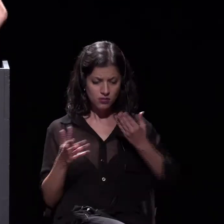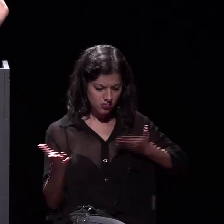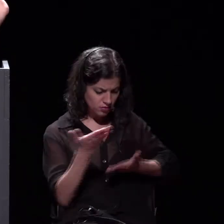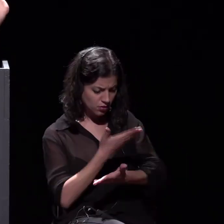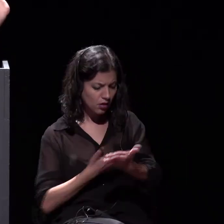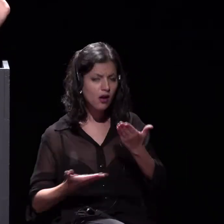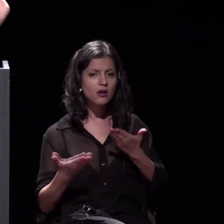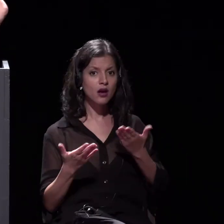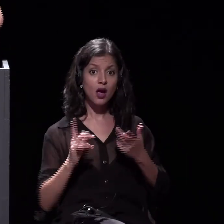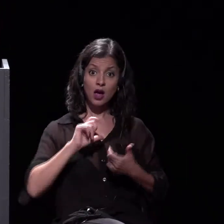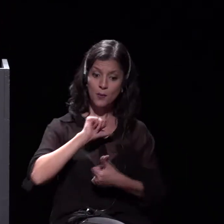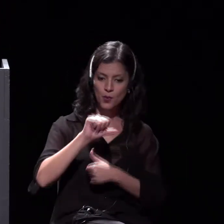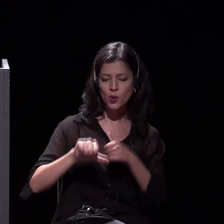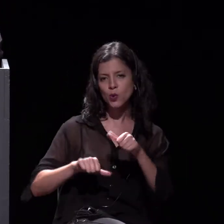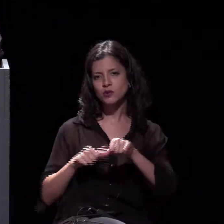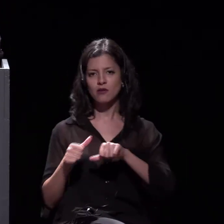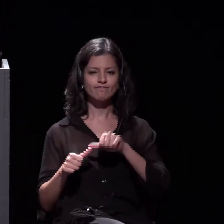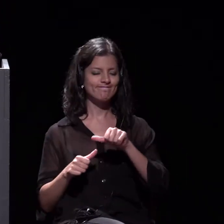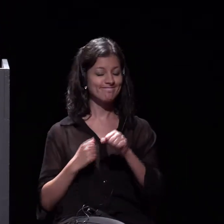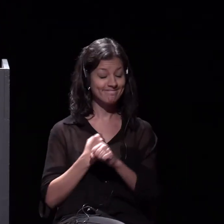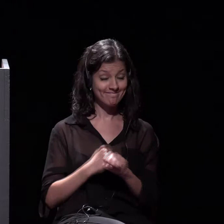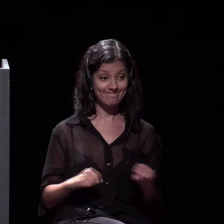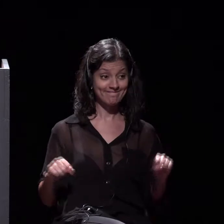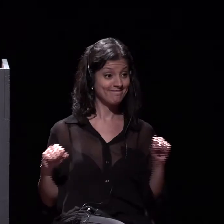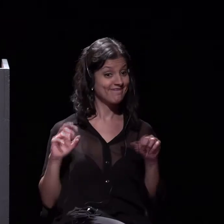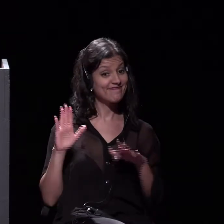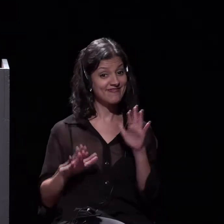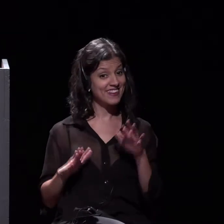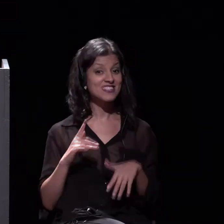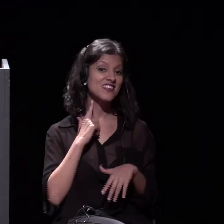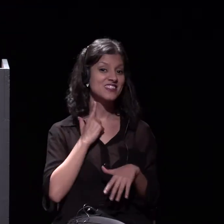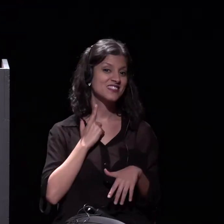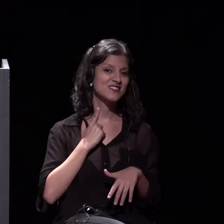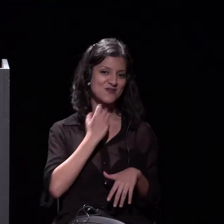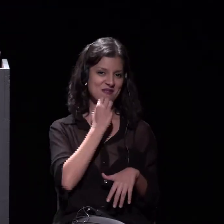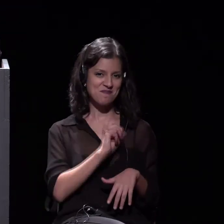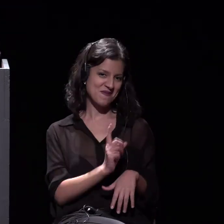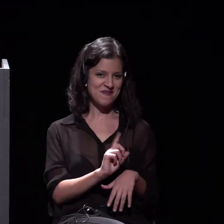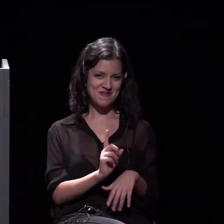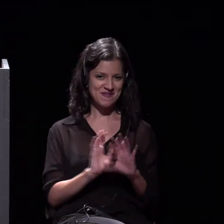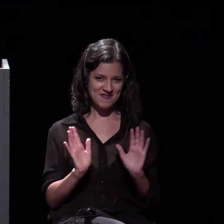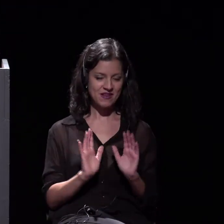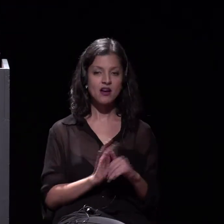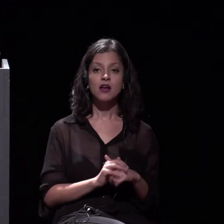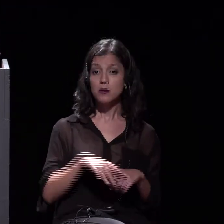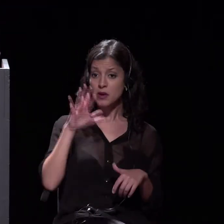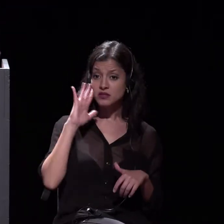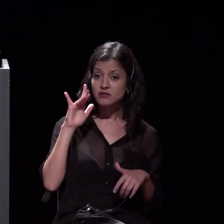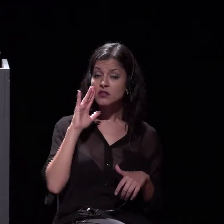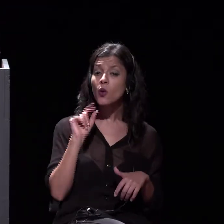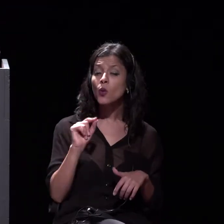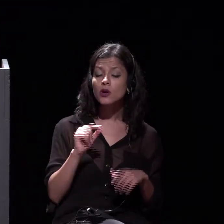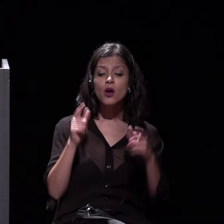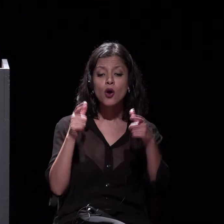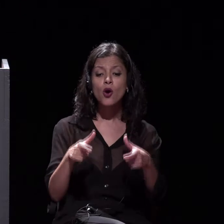undesirable. Moreover, I would say we should be wary of a term such as community, which is so central to them,